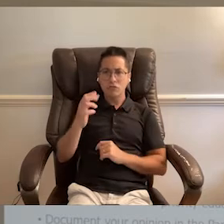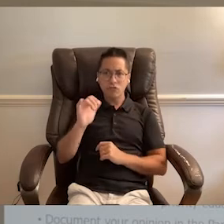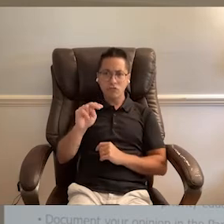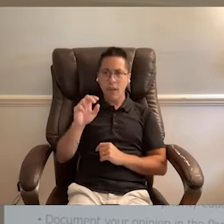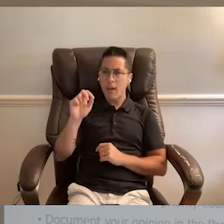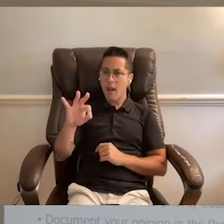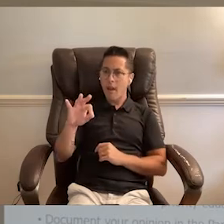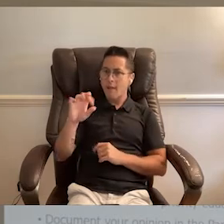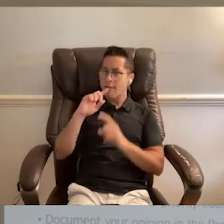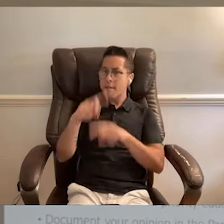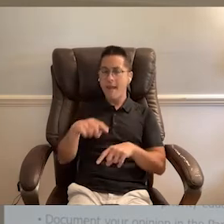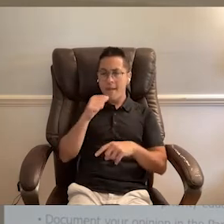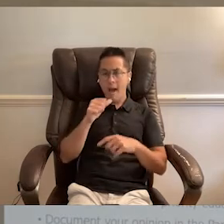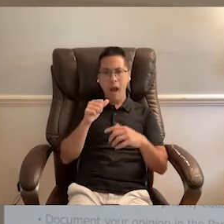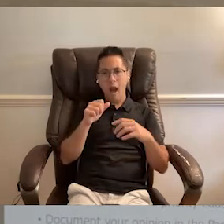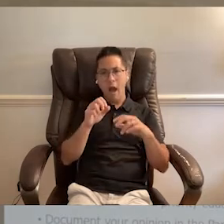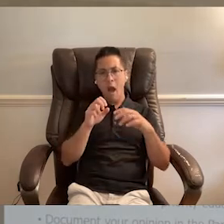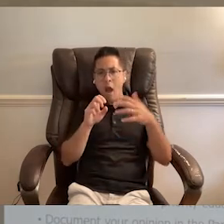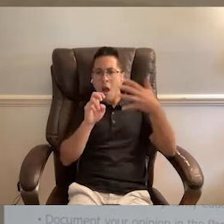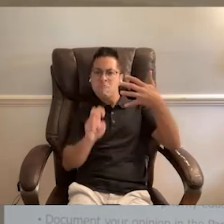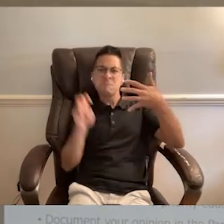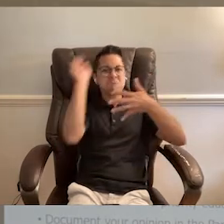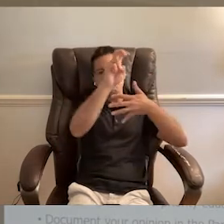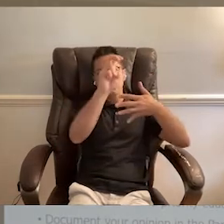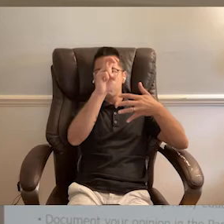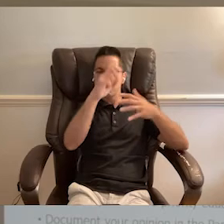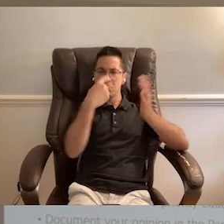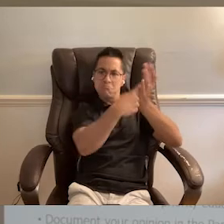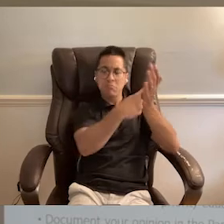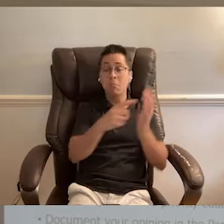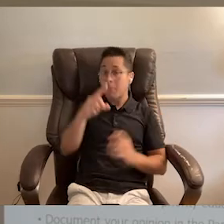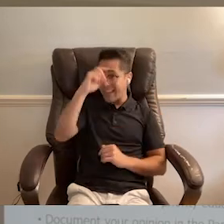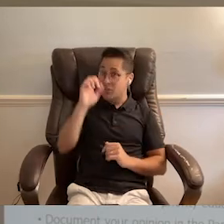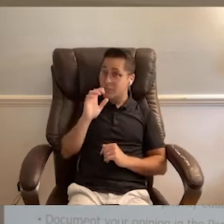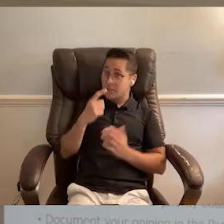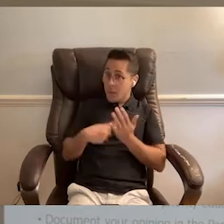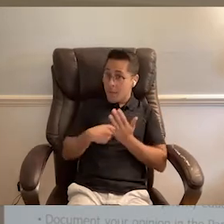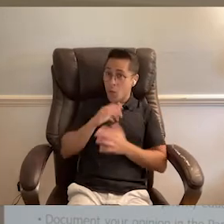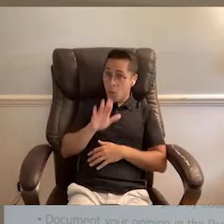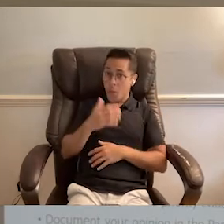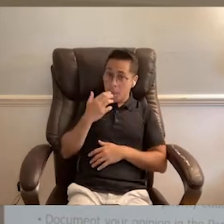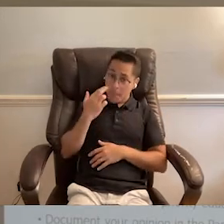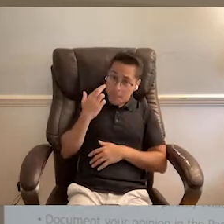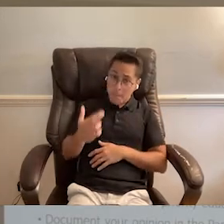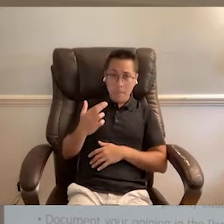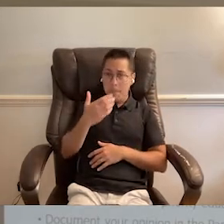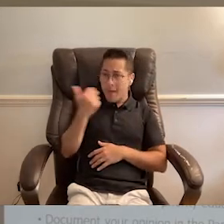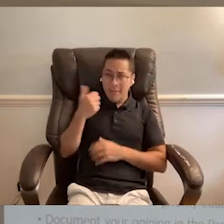over people, because sometimes your best advocacy is to build